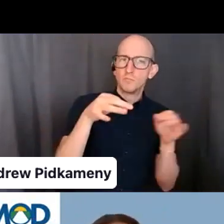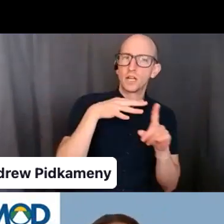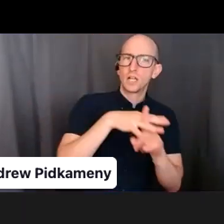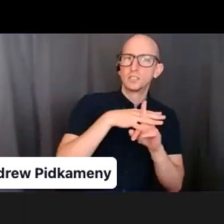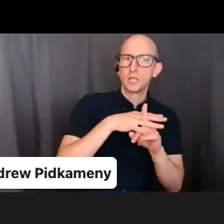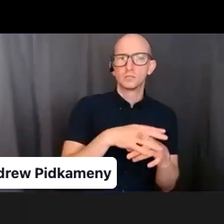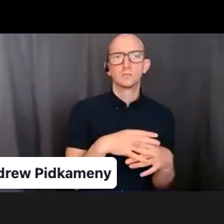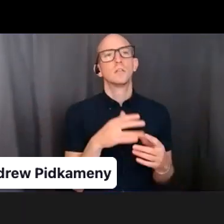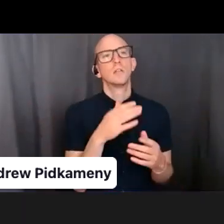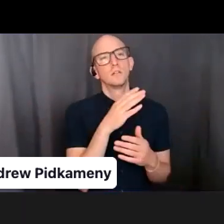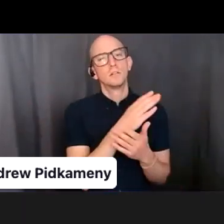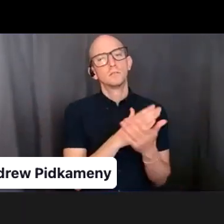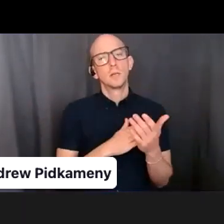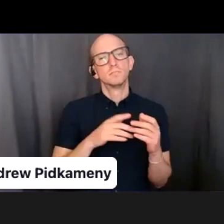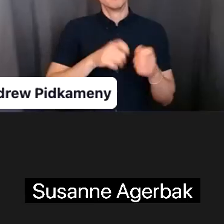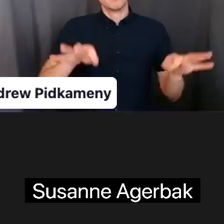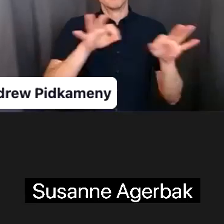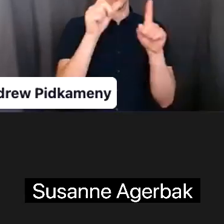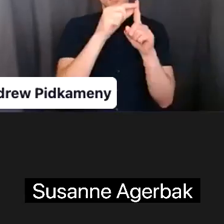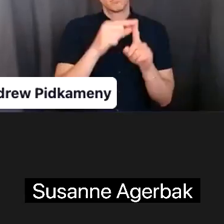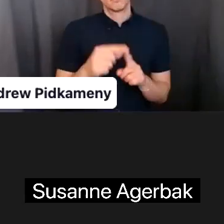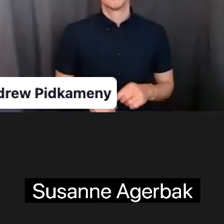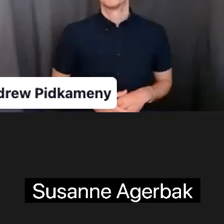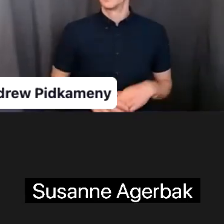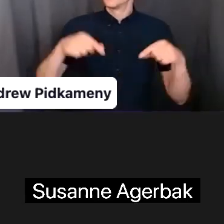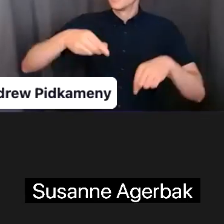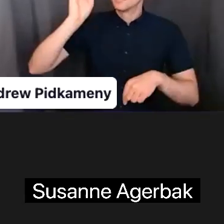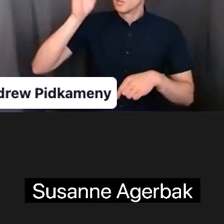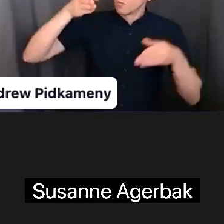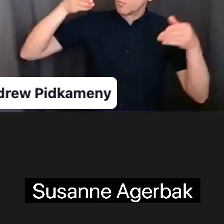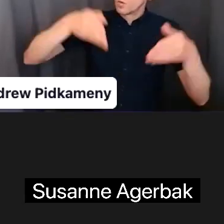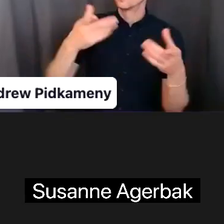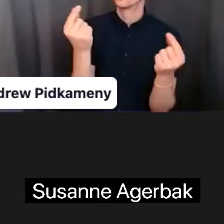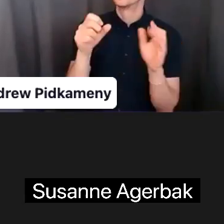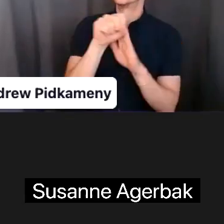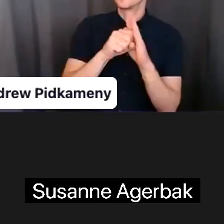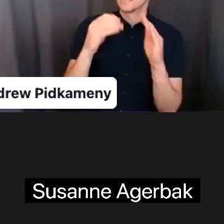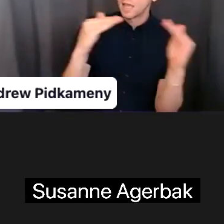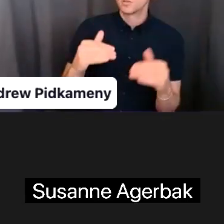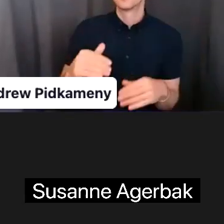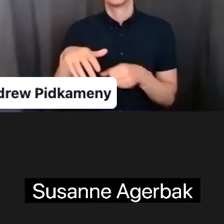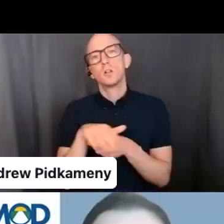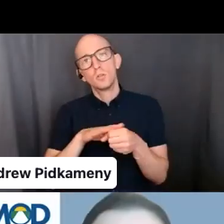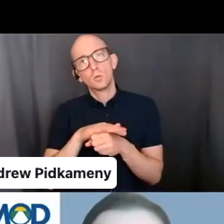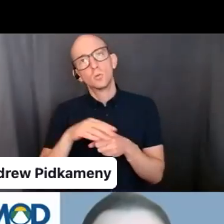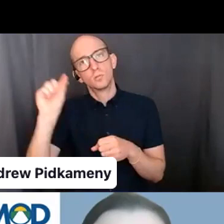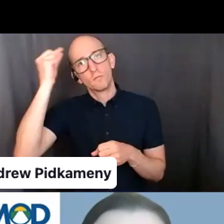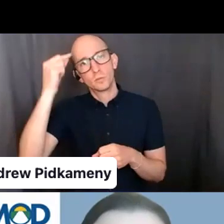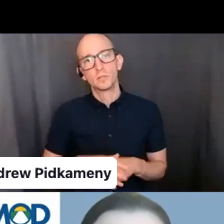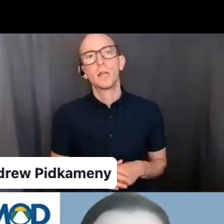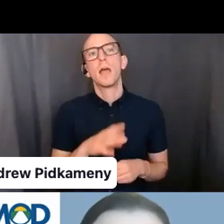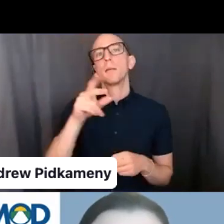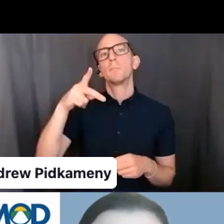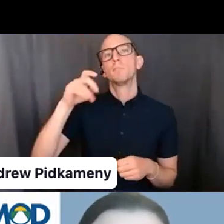this presentation, we're focused on state and local government, as well as public accommodations. Throughout the rest of